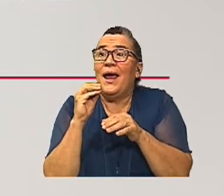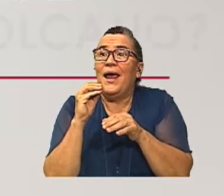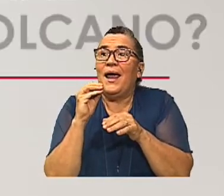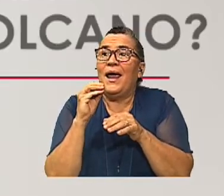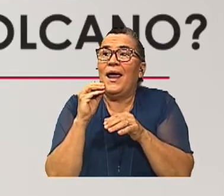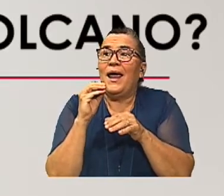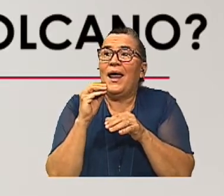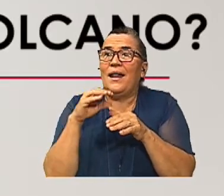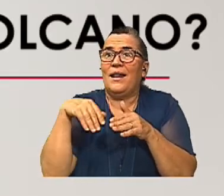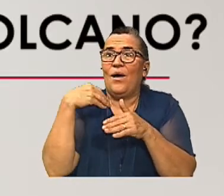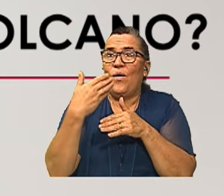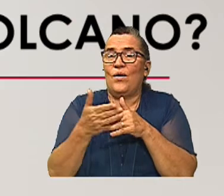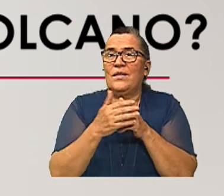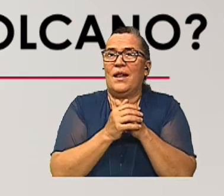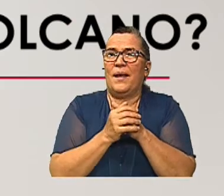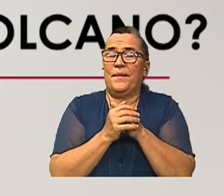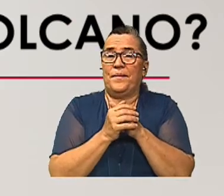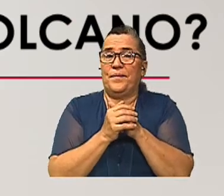one.